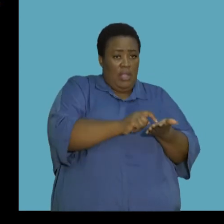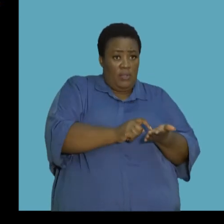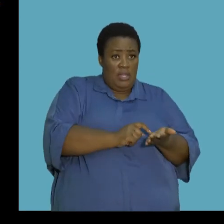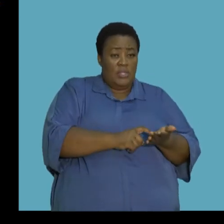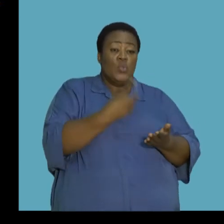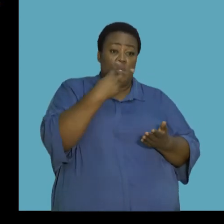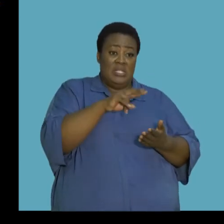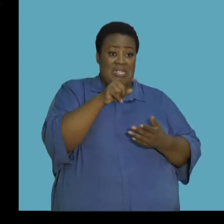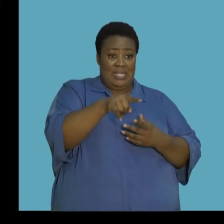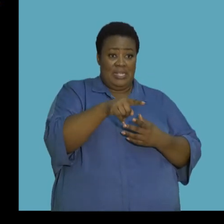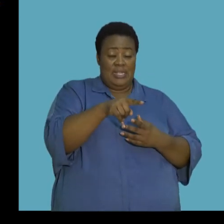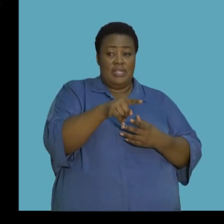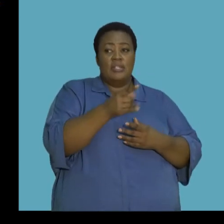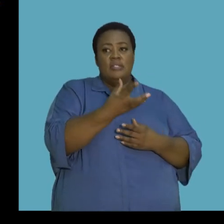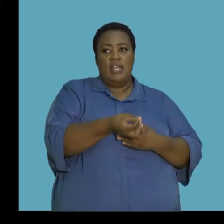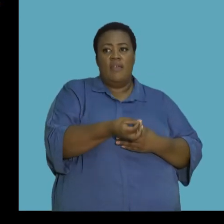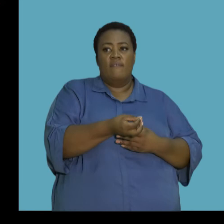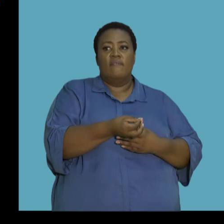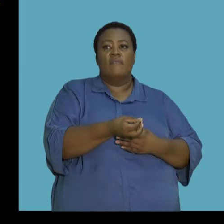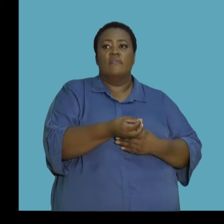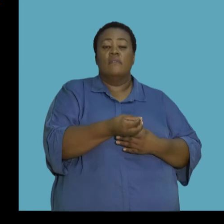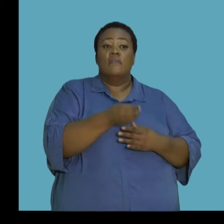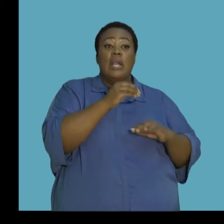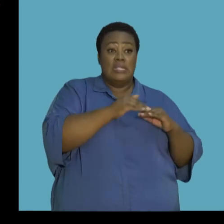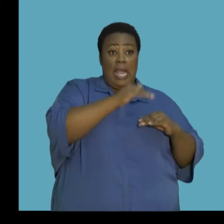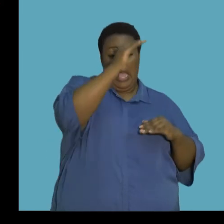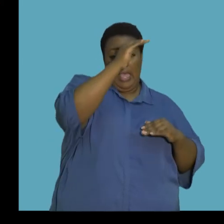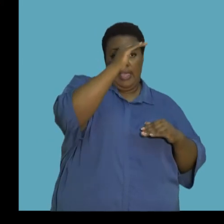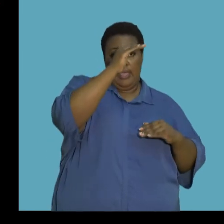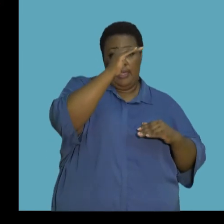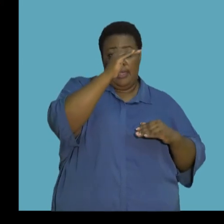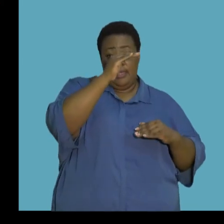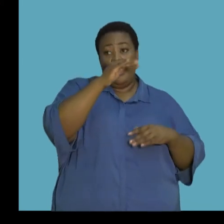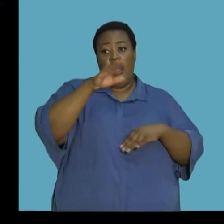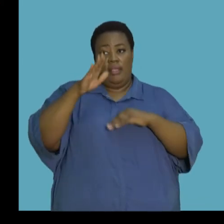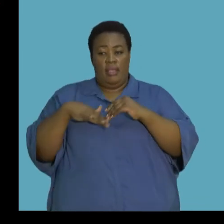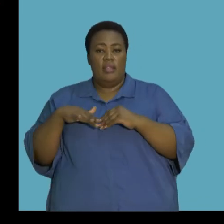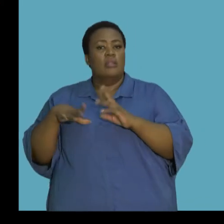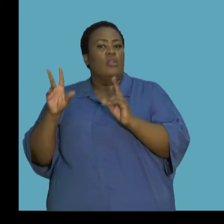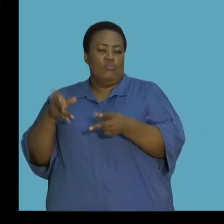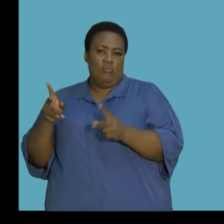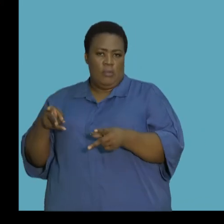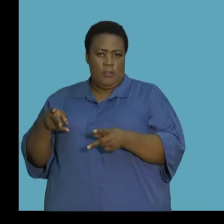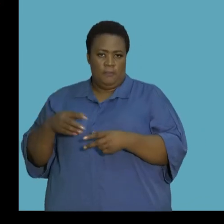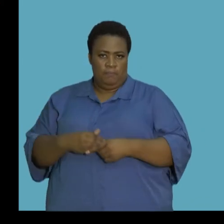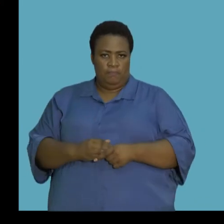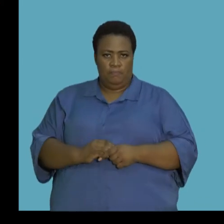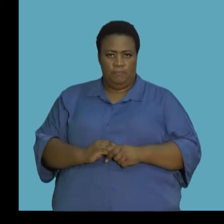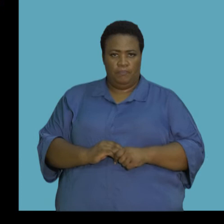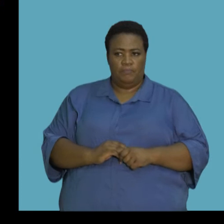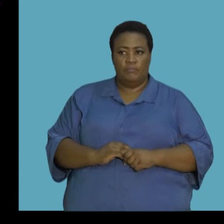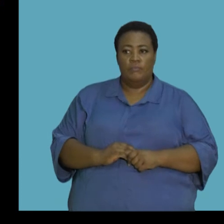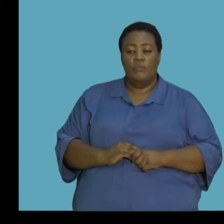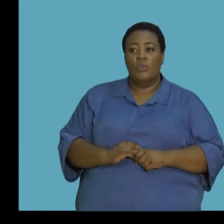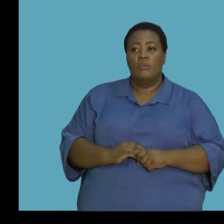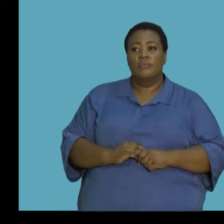averages, you will see that the super bubble soap produces an average that is significantly higher or larger than the